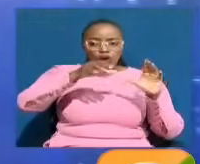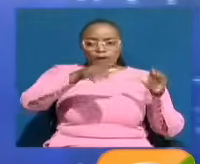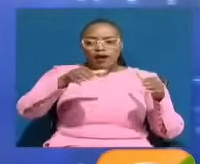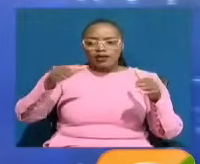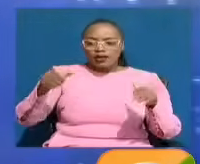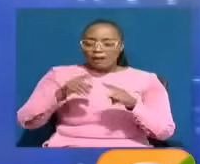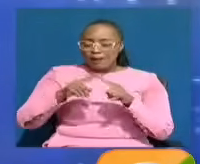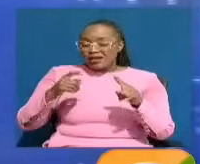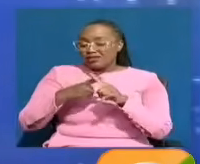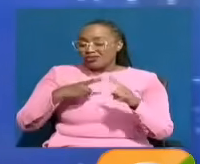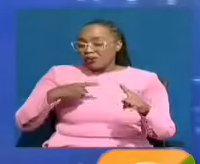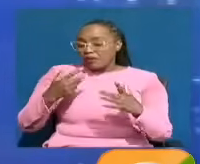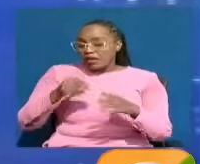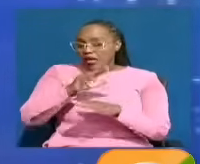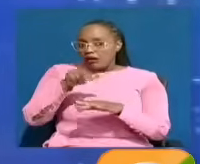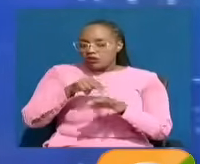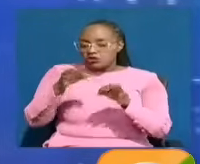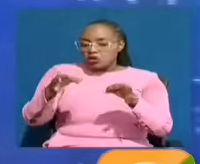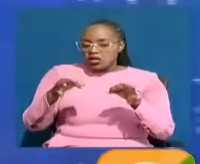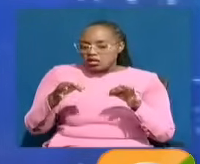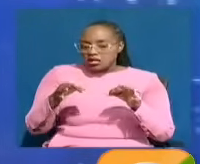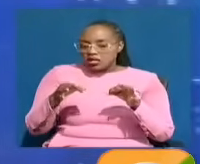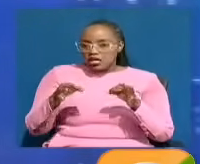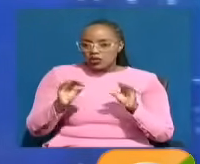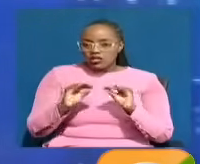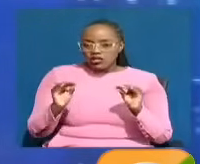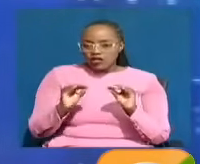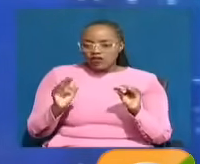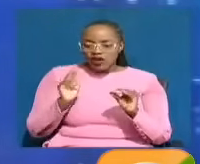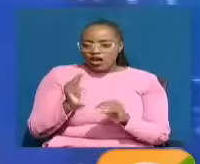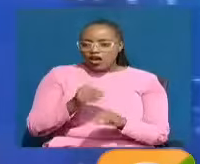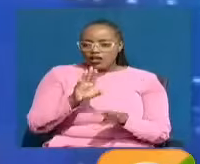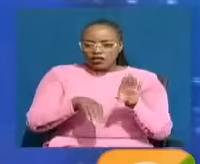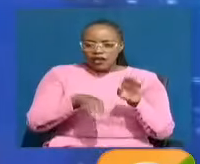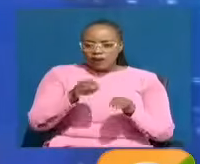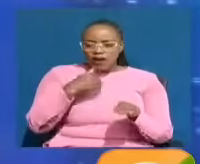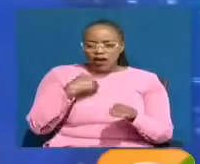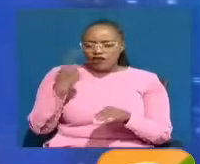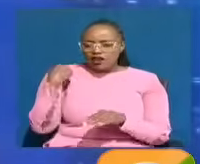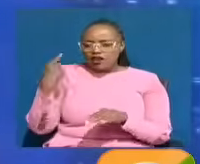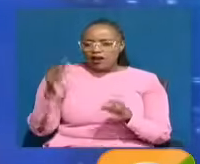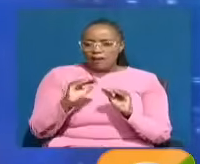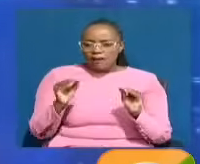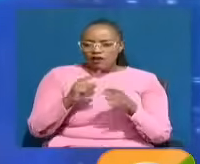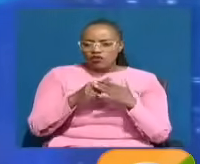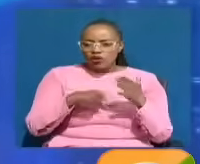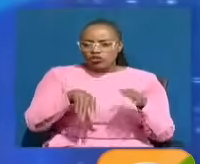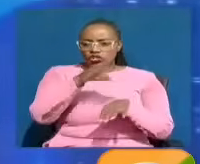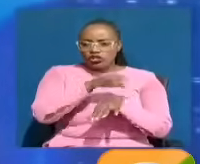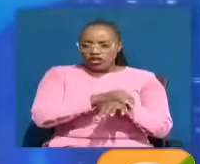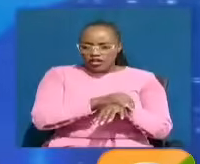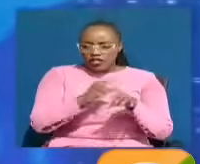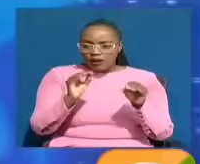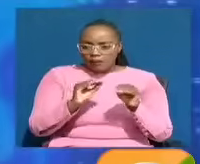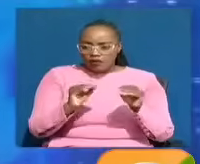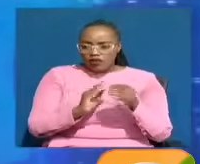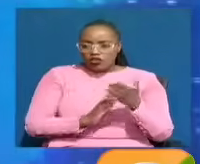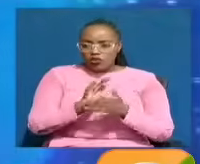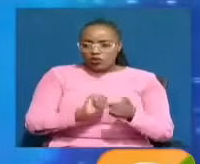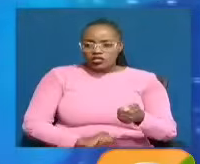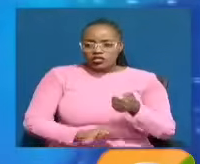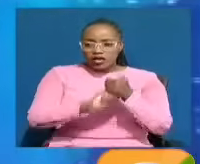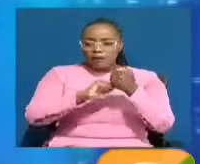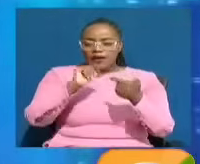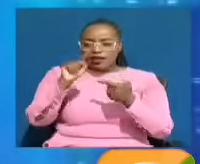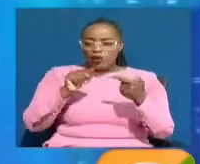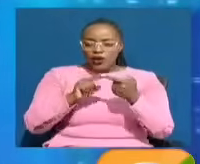from the exchequer. How much have you received? We don't have the figures in terms of what we've received. We're receiving it in terms of support and when